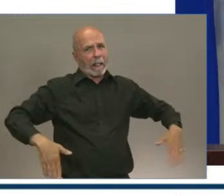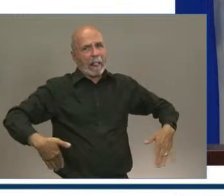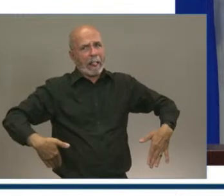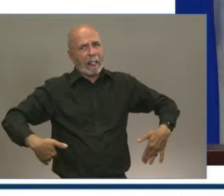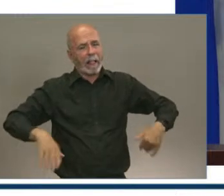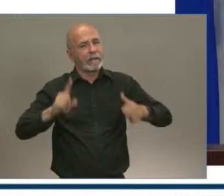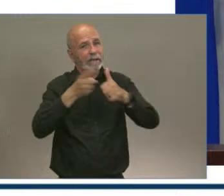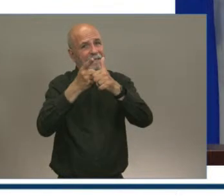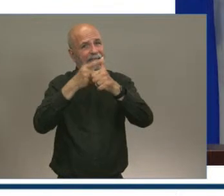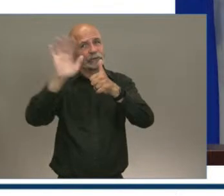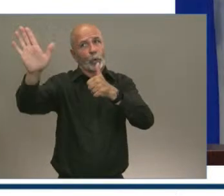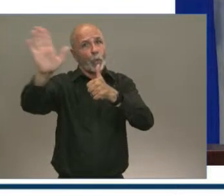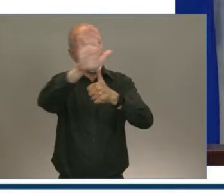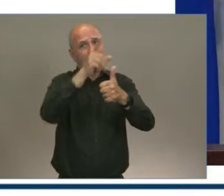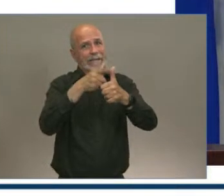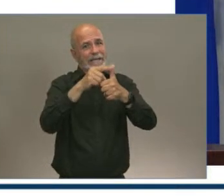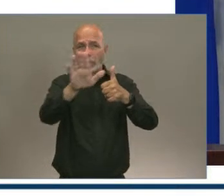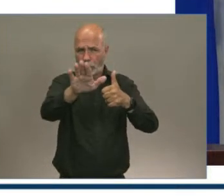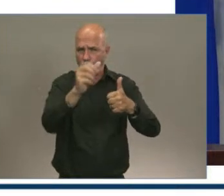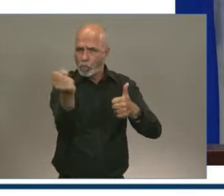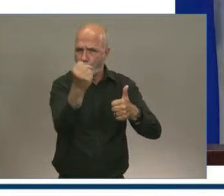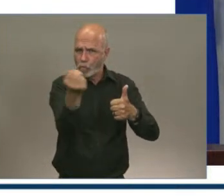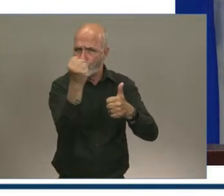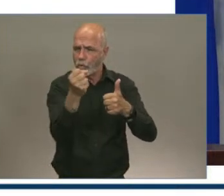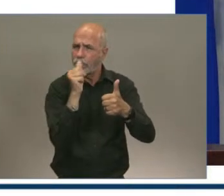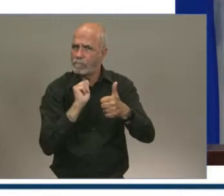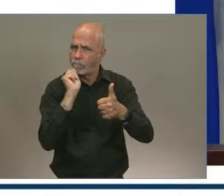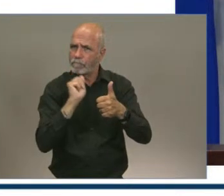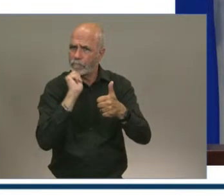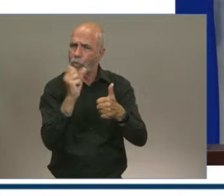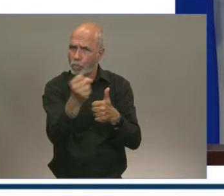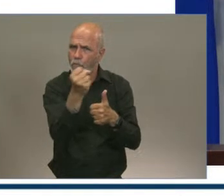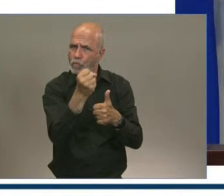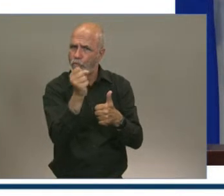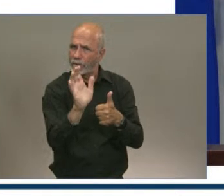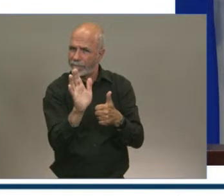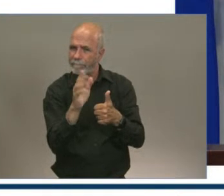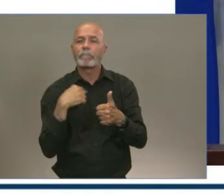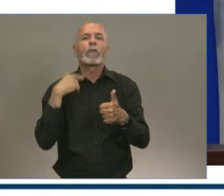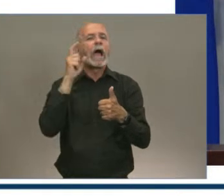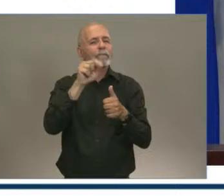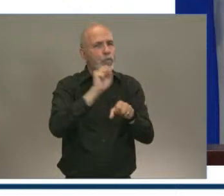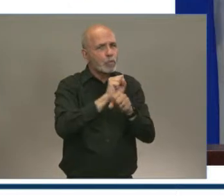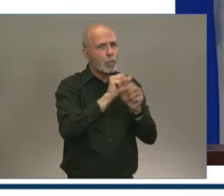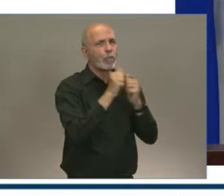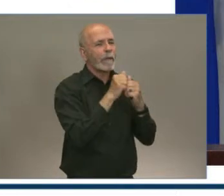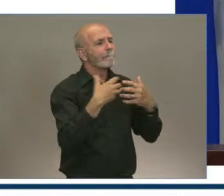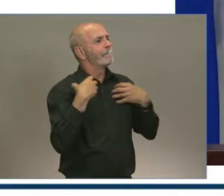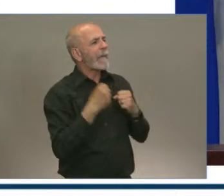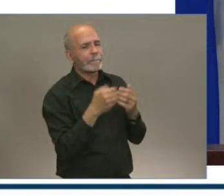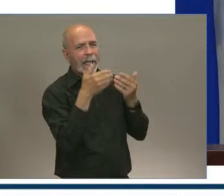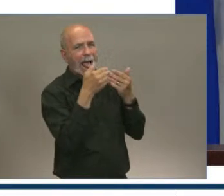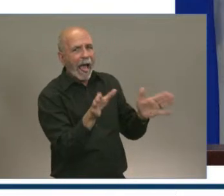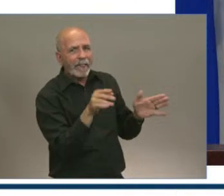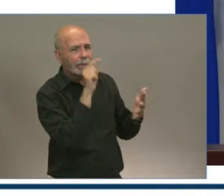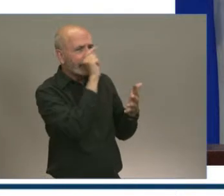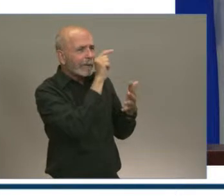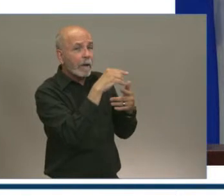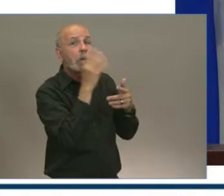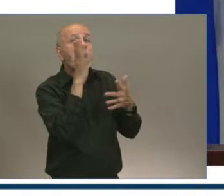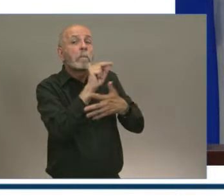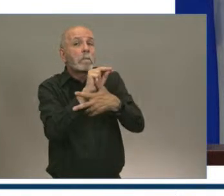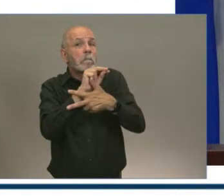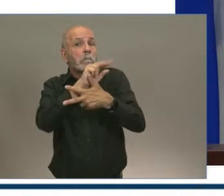for patience and allow us to continue to work closely with public health so that we can get to phase 2, and then we can have a conversation about